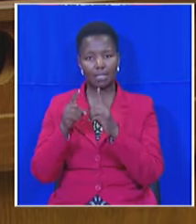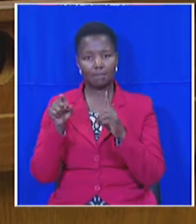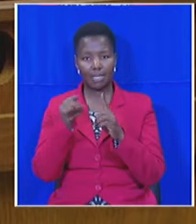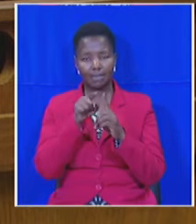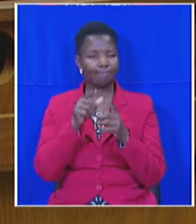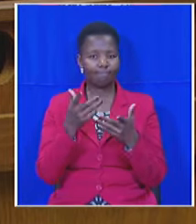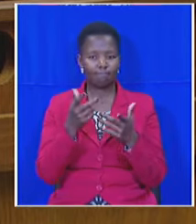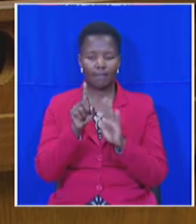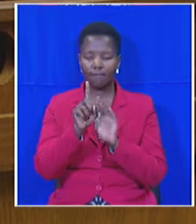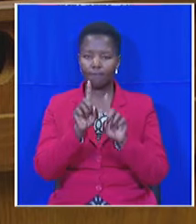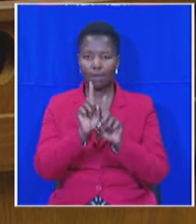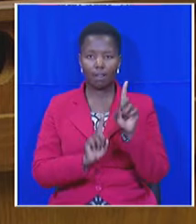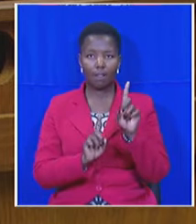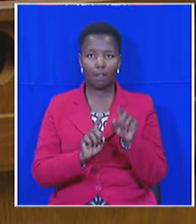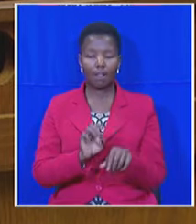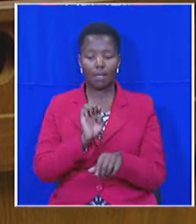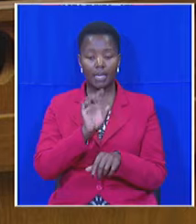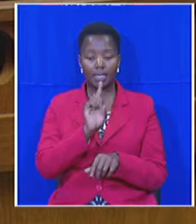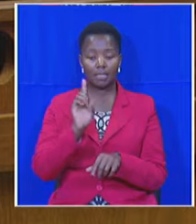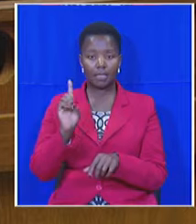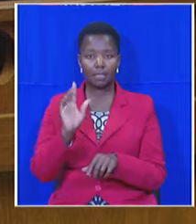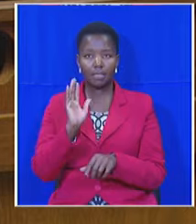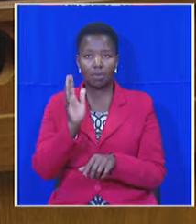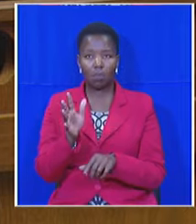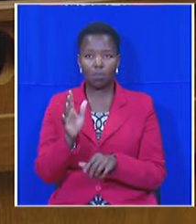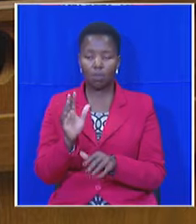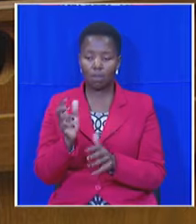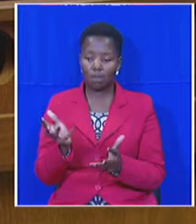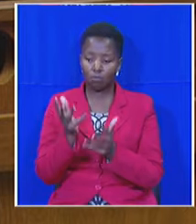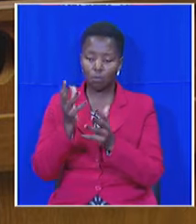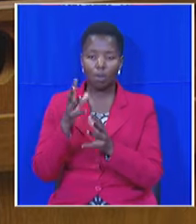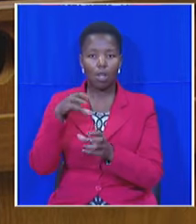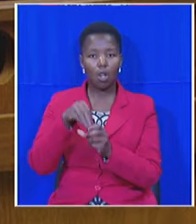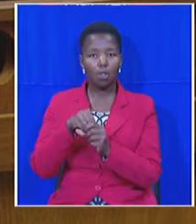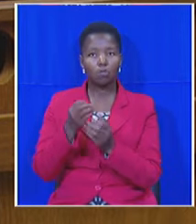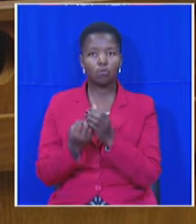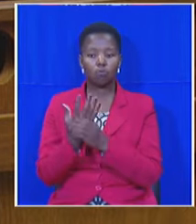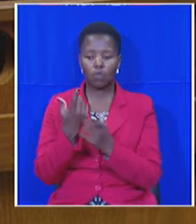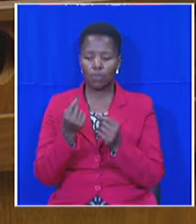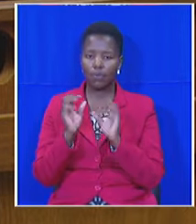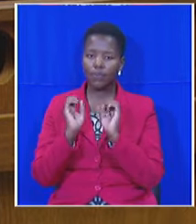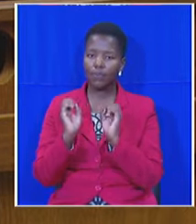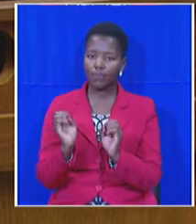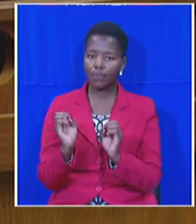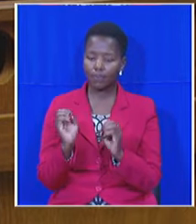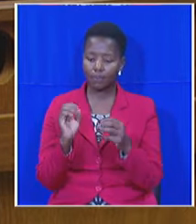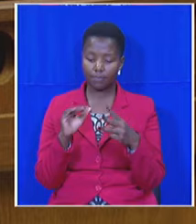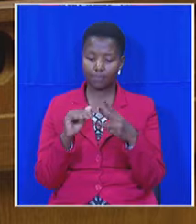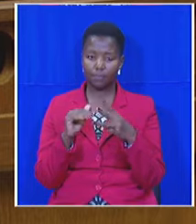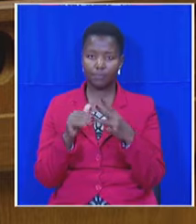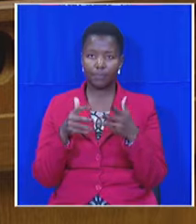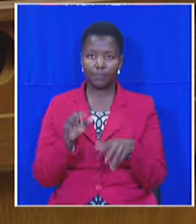so. EDD was going to promote inclusive growth, but it has failed to do so.